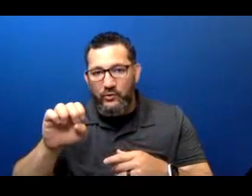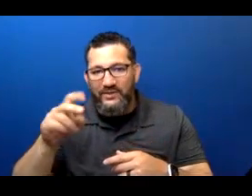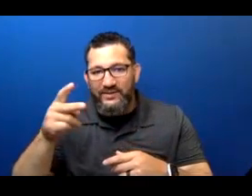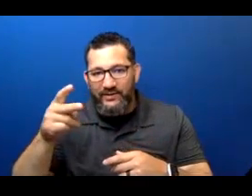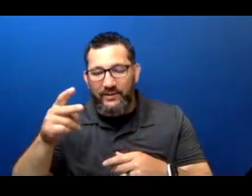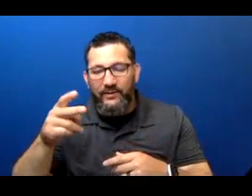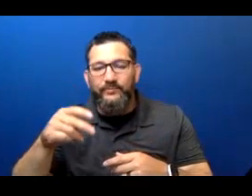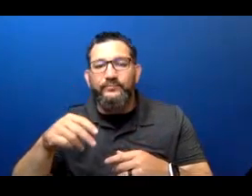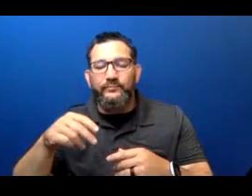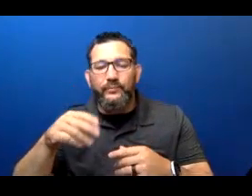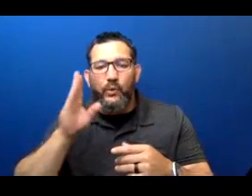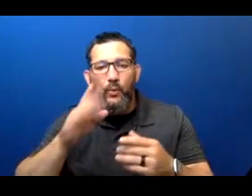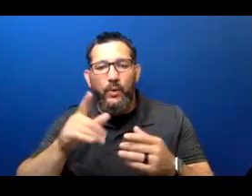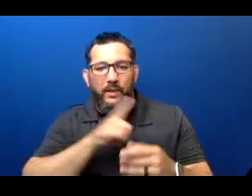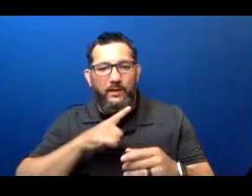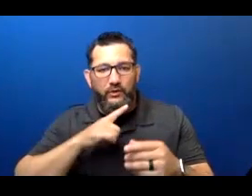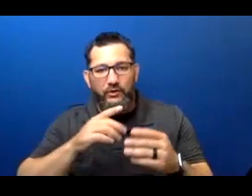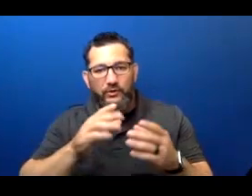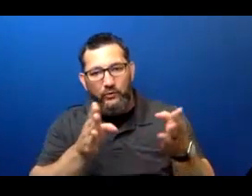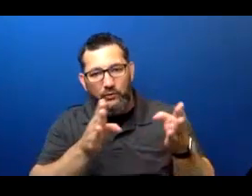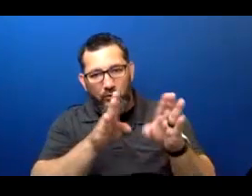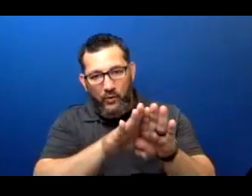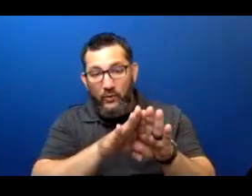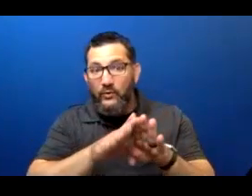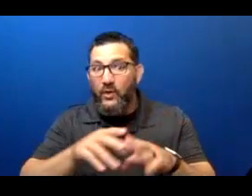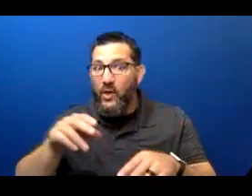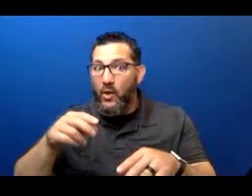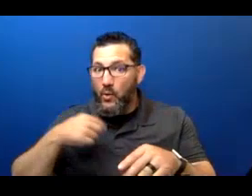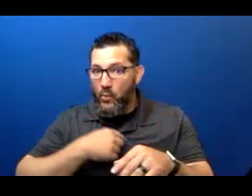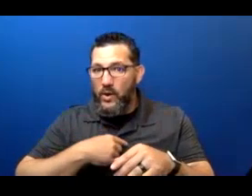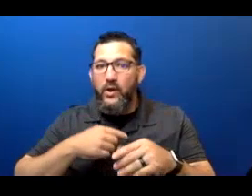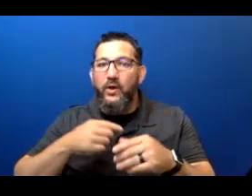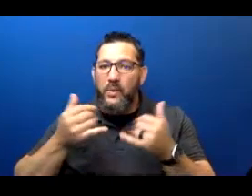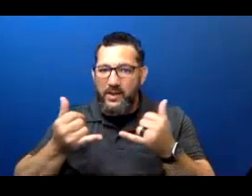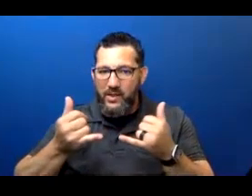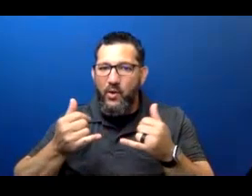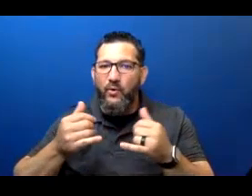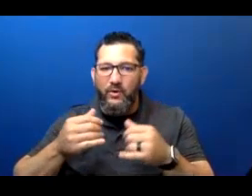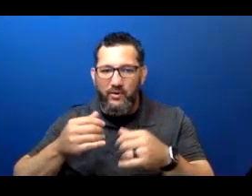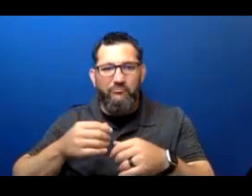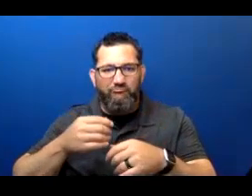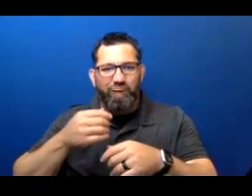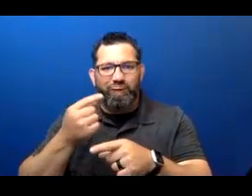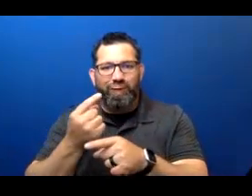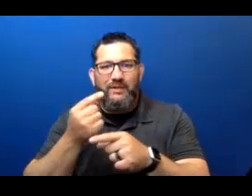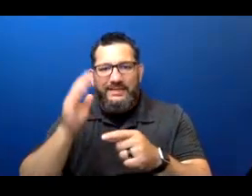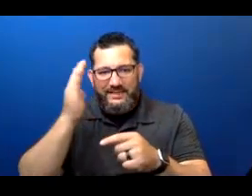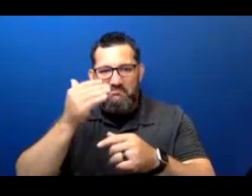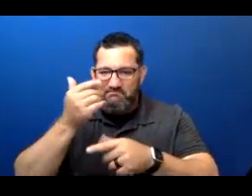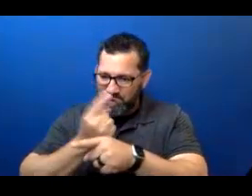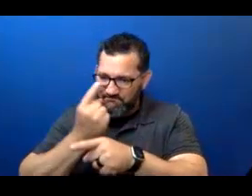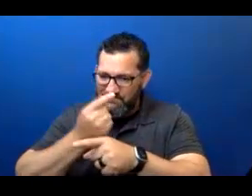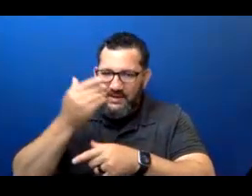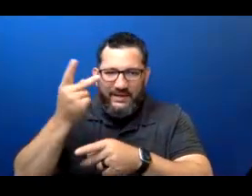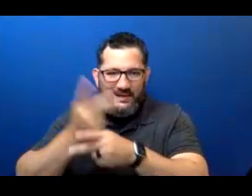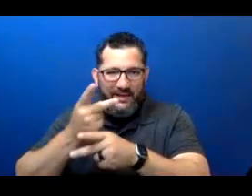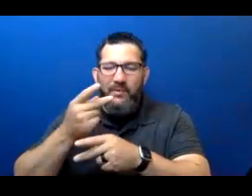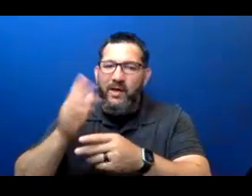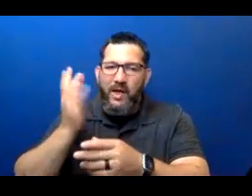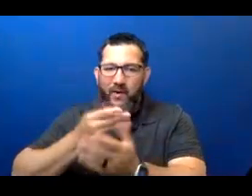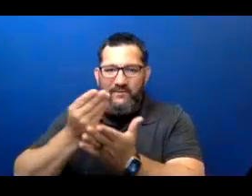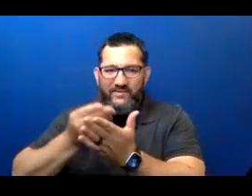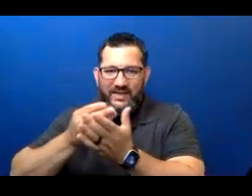legislature's conclusion, NOMHE appears to be on track to maintain our funding, very close to its current levels. Final budget